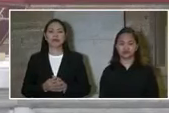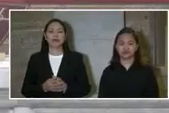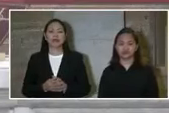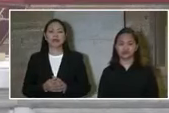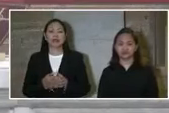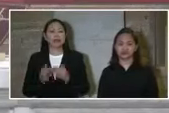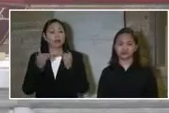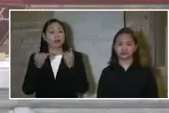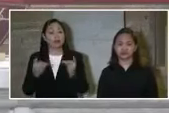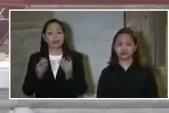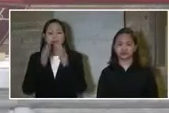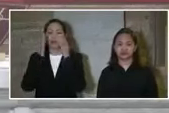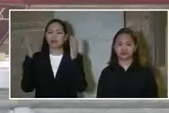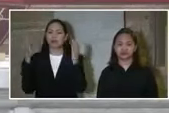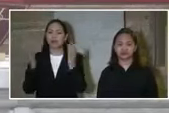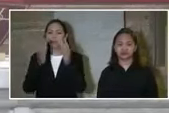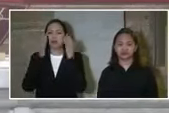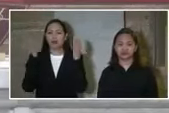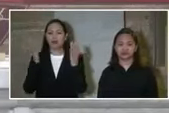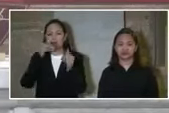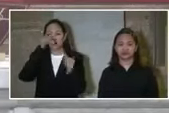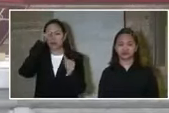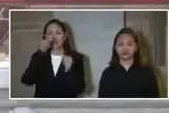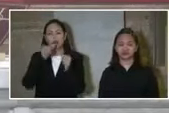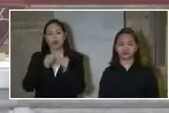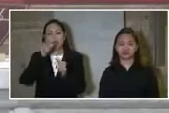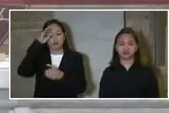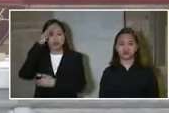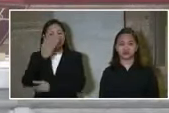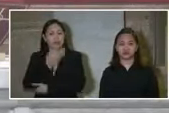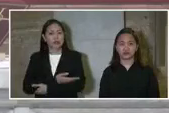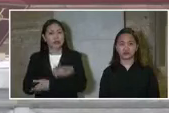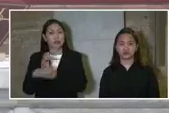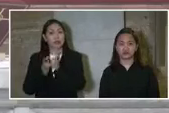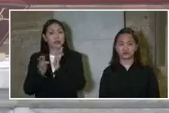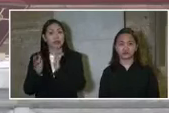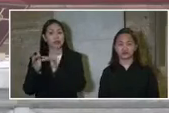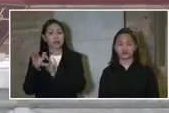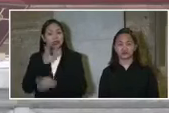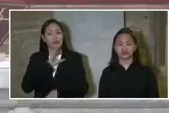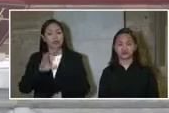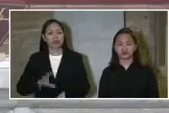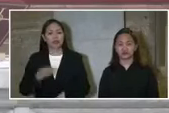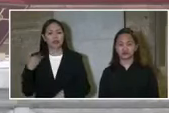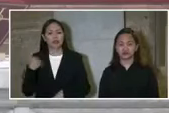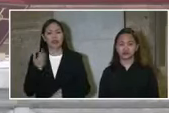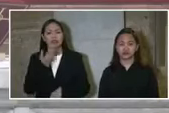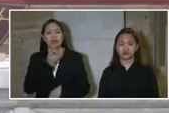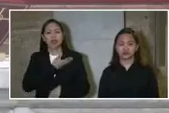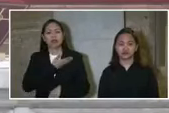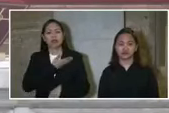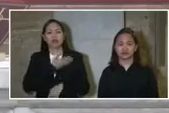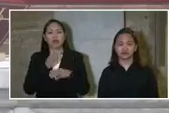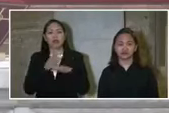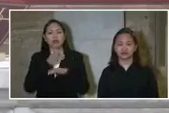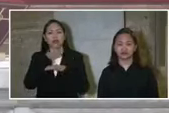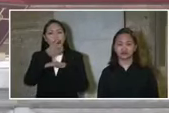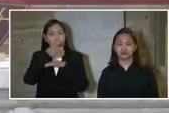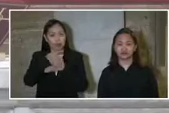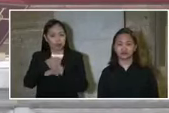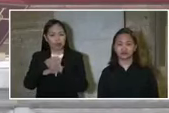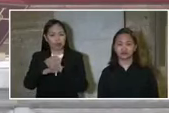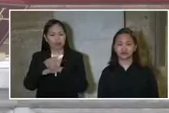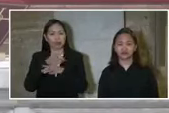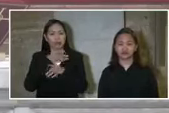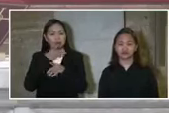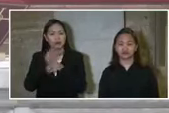Therefore, as we celebrate the memorial of your Son, Jesus Christ, who is our Passover and our surest peace,